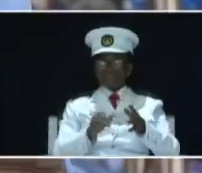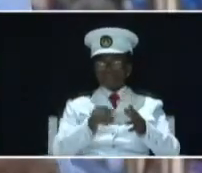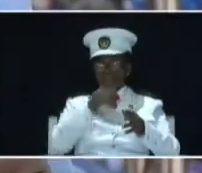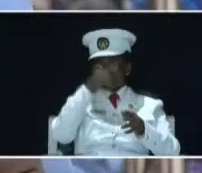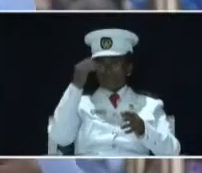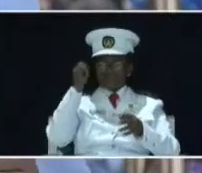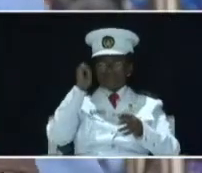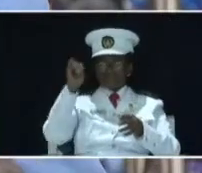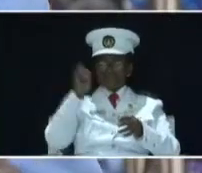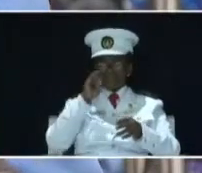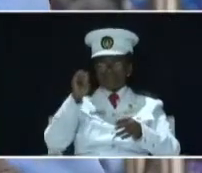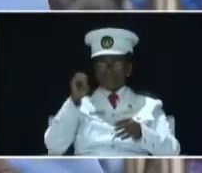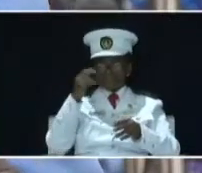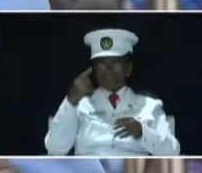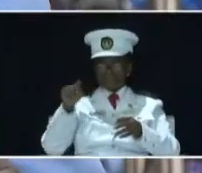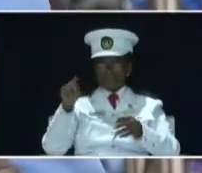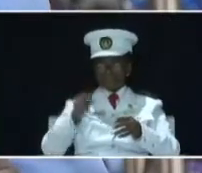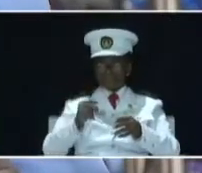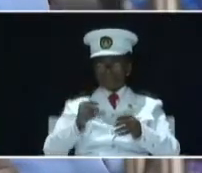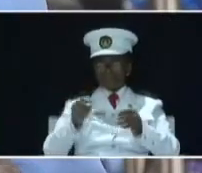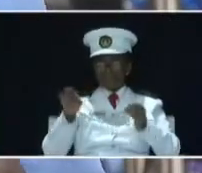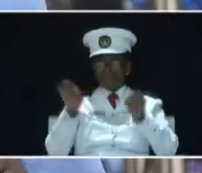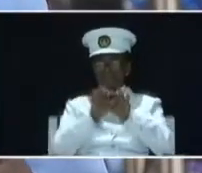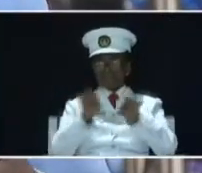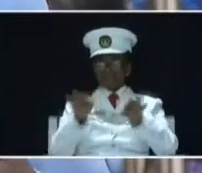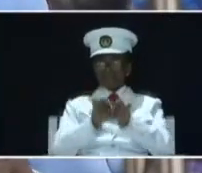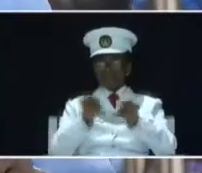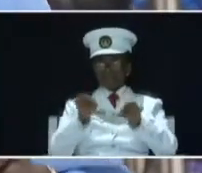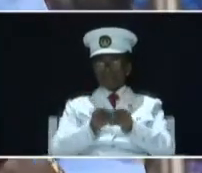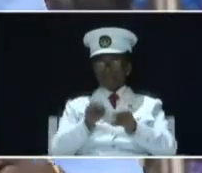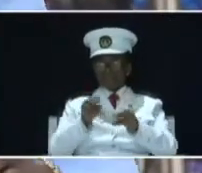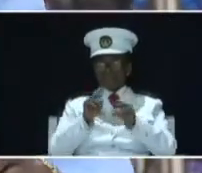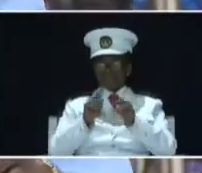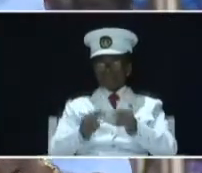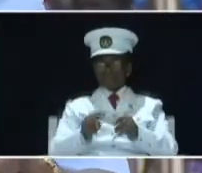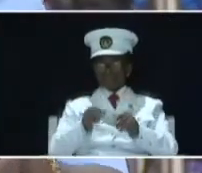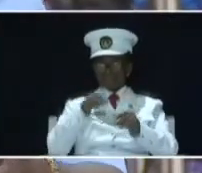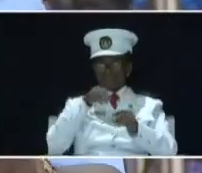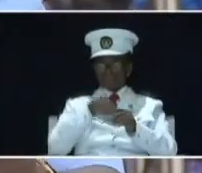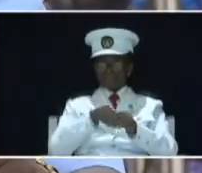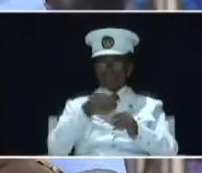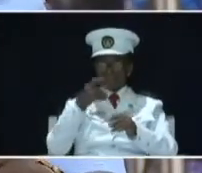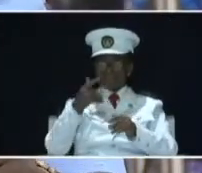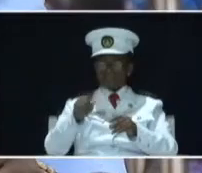business. The senior partner. In our own